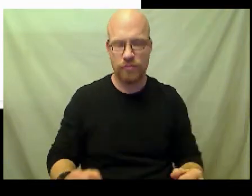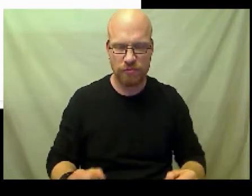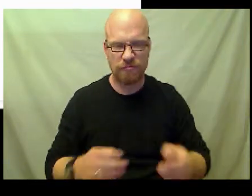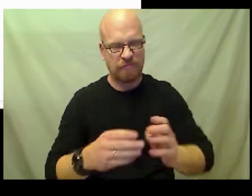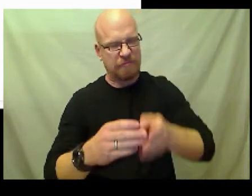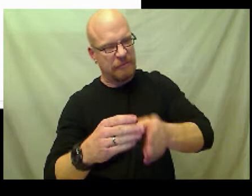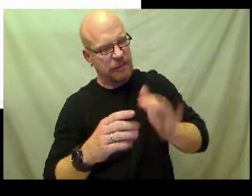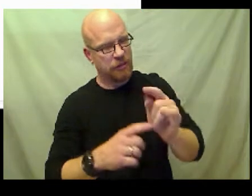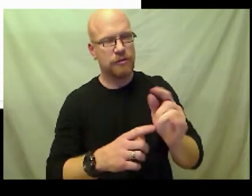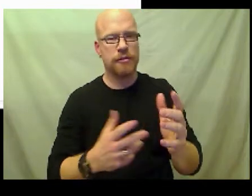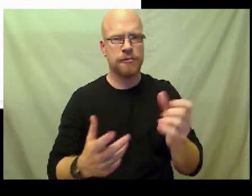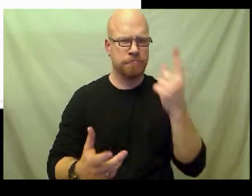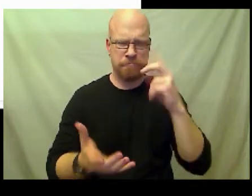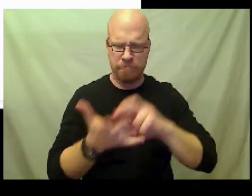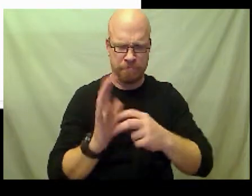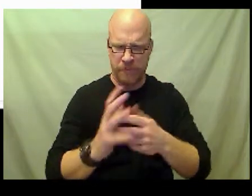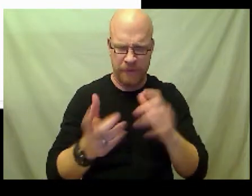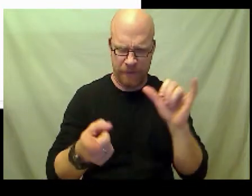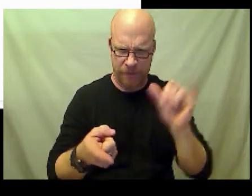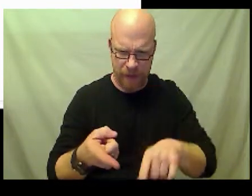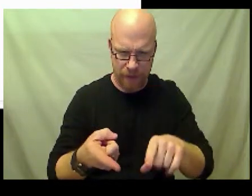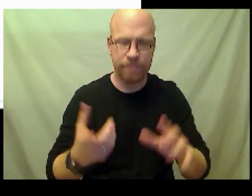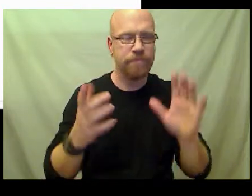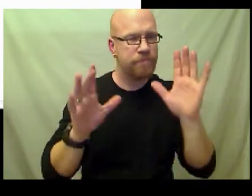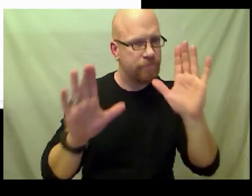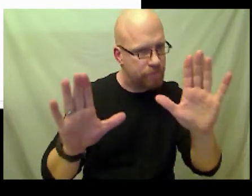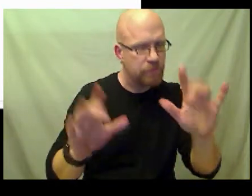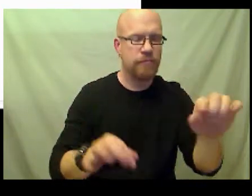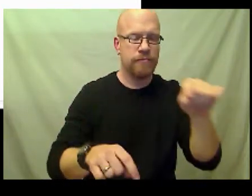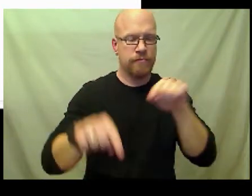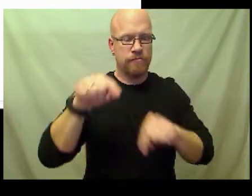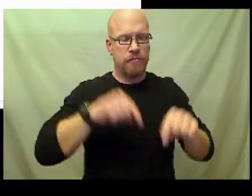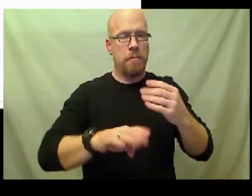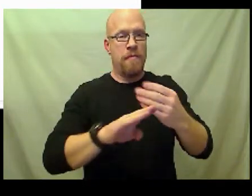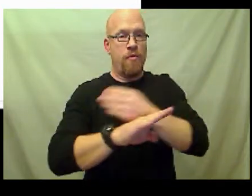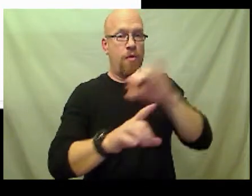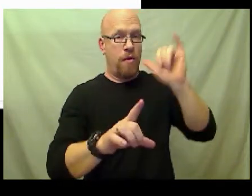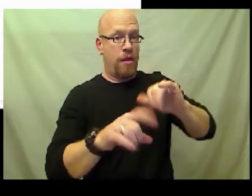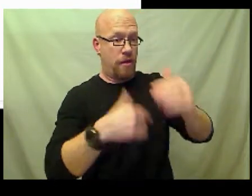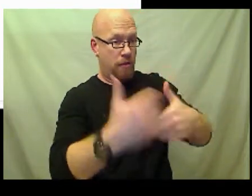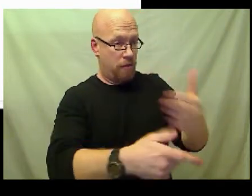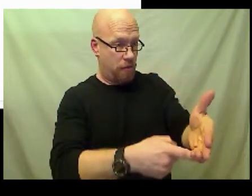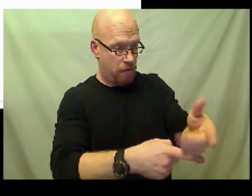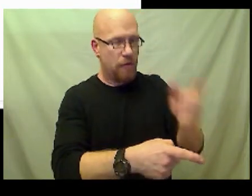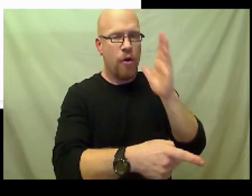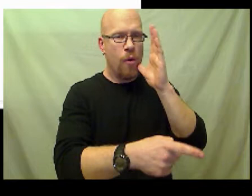Just finishing it. What does it even mean, completing the square? Before we do that,